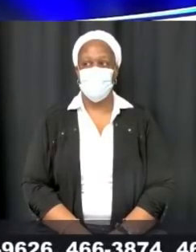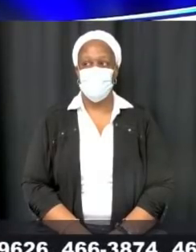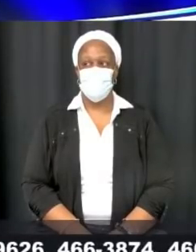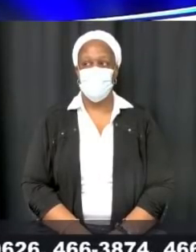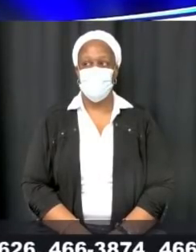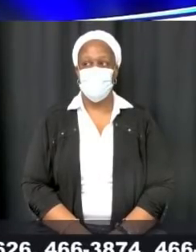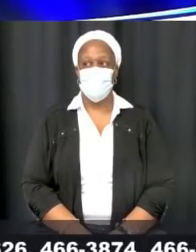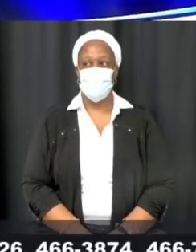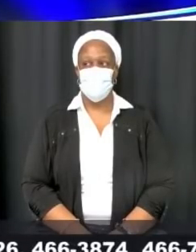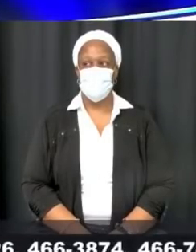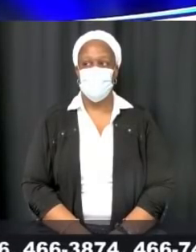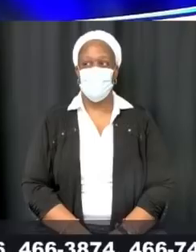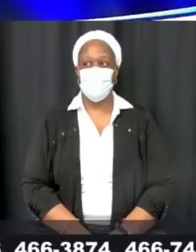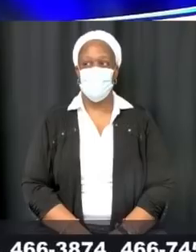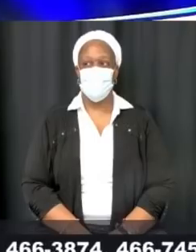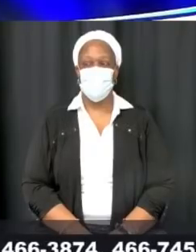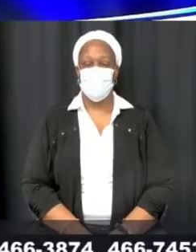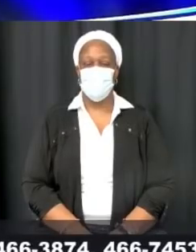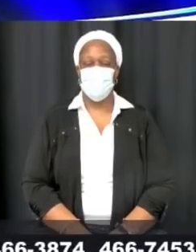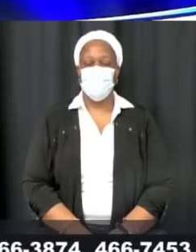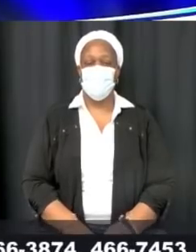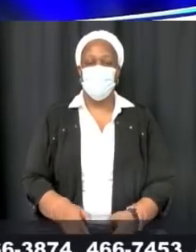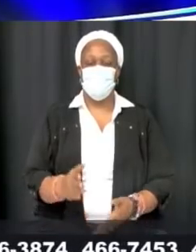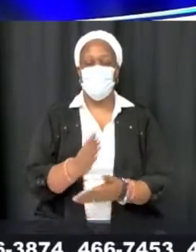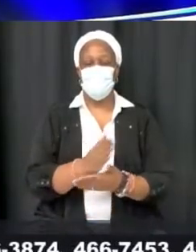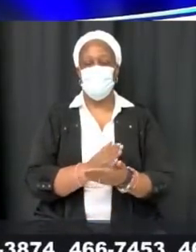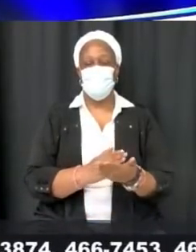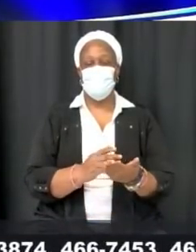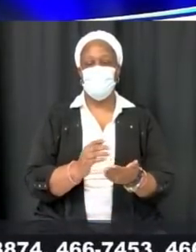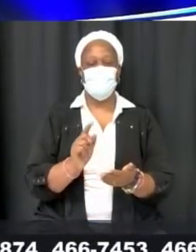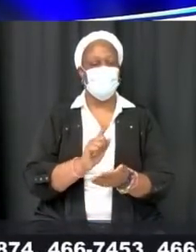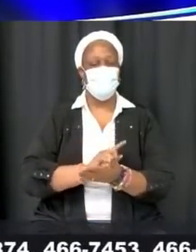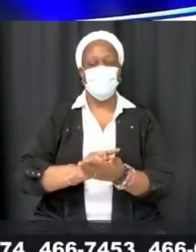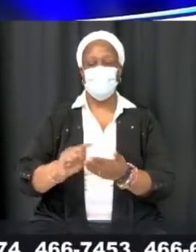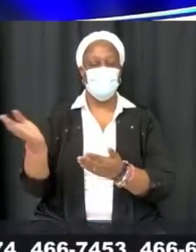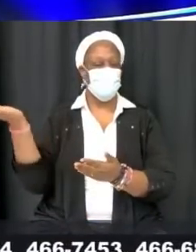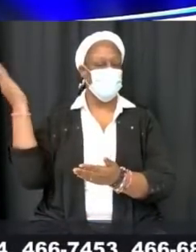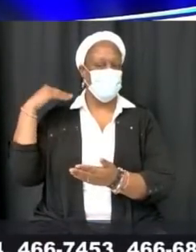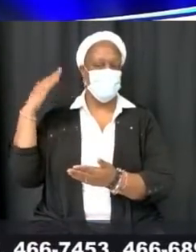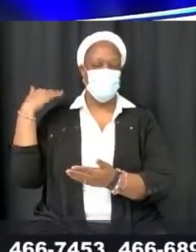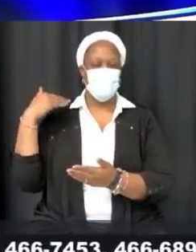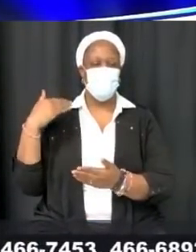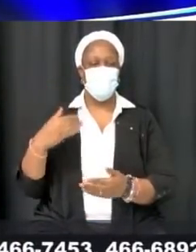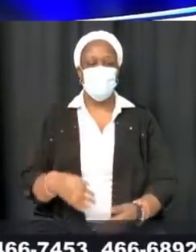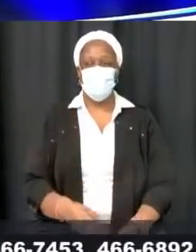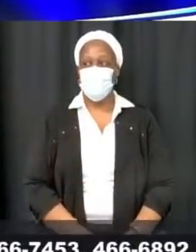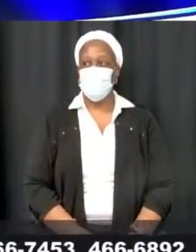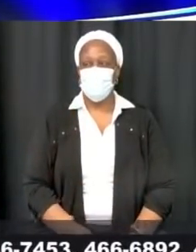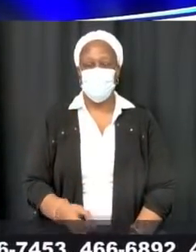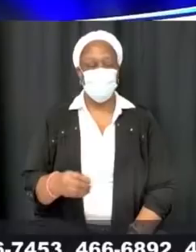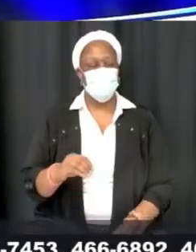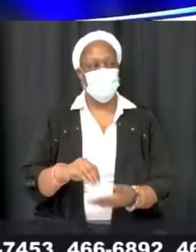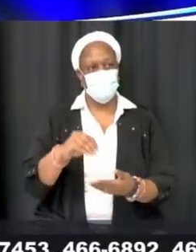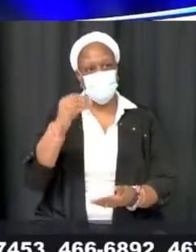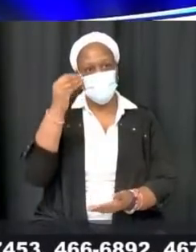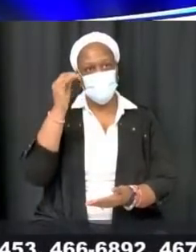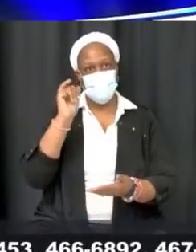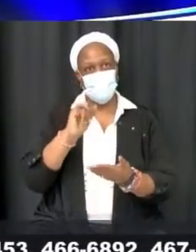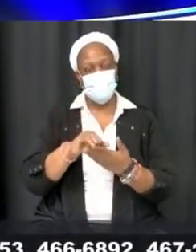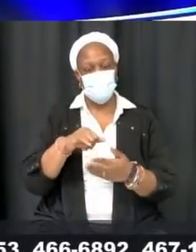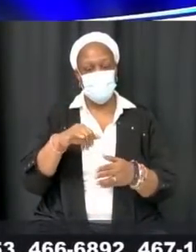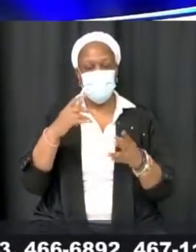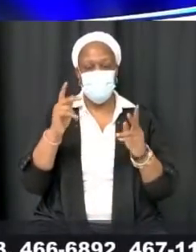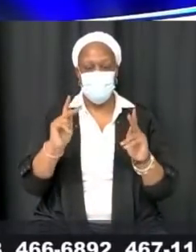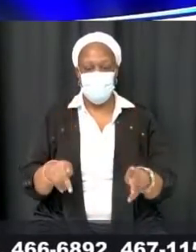When, a few weeks ago, we understood that, or we learned that inmates